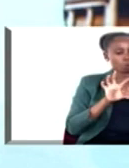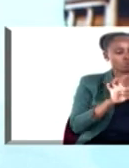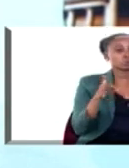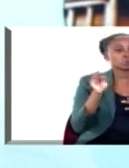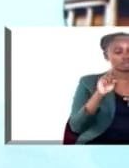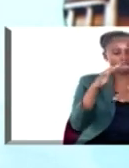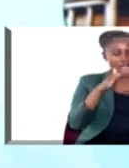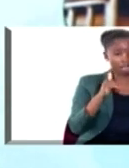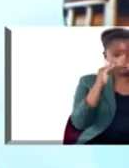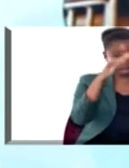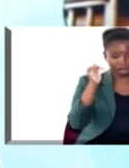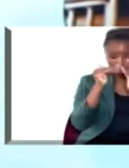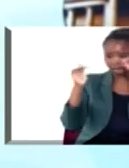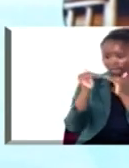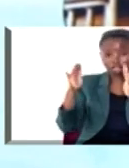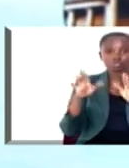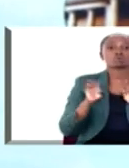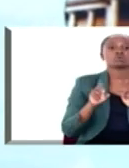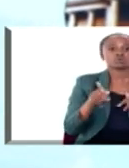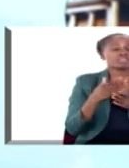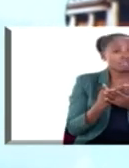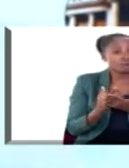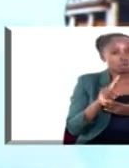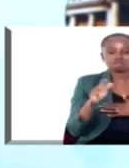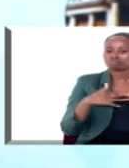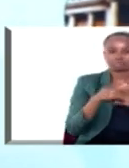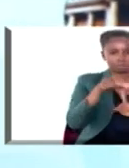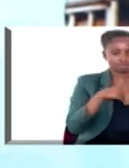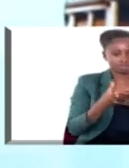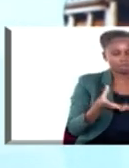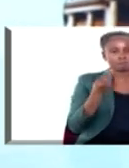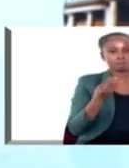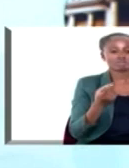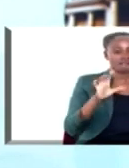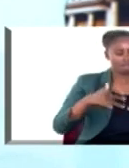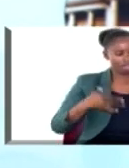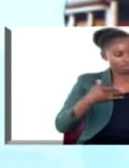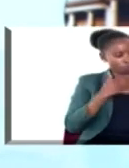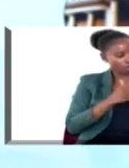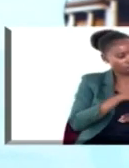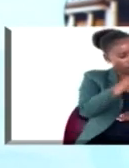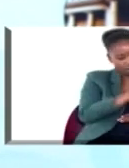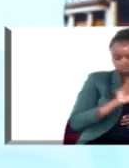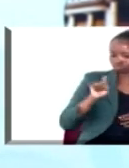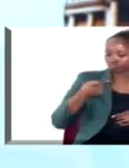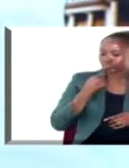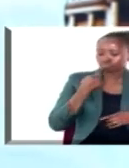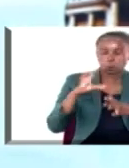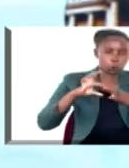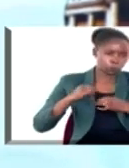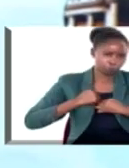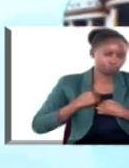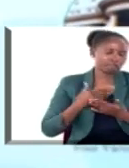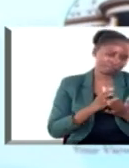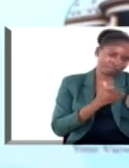economic opportunities so that our people can live much closer to where they work in integrated,